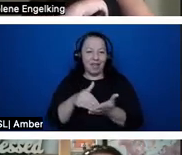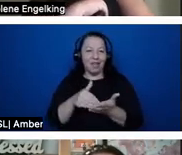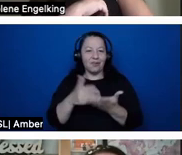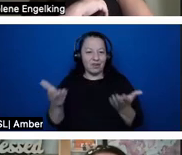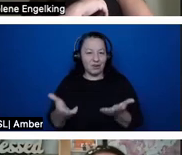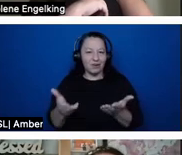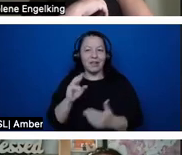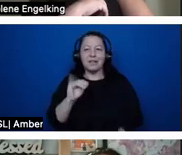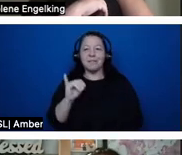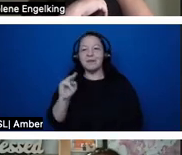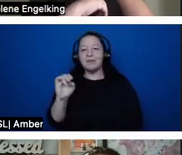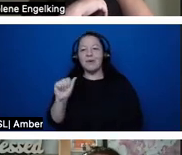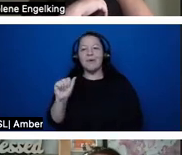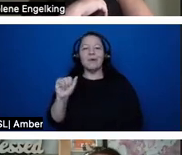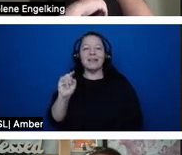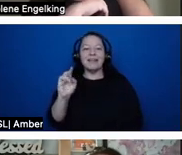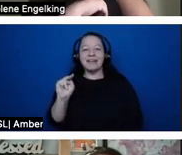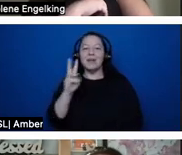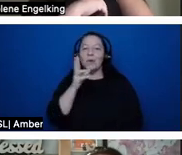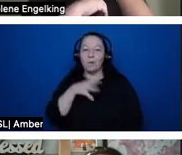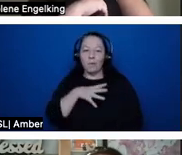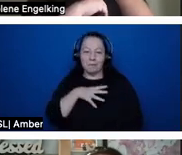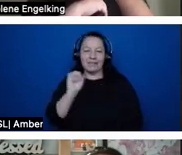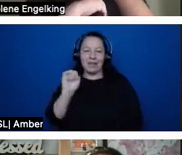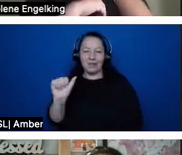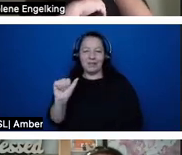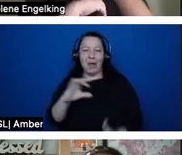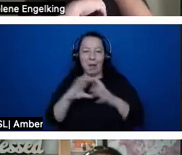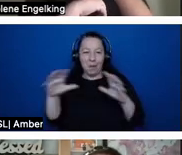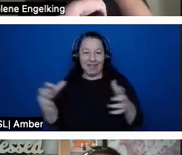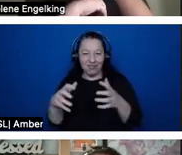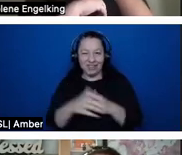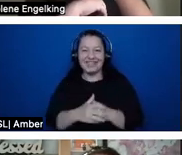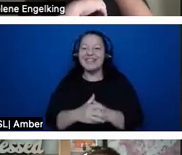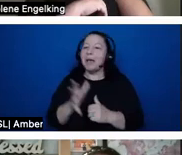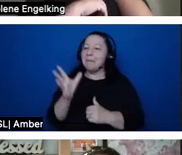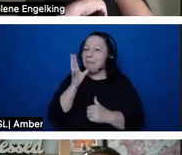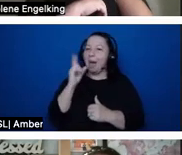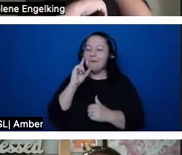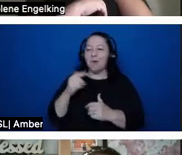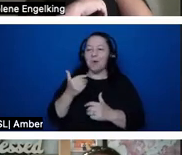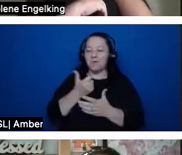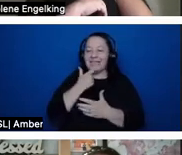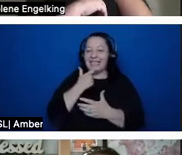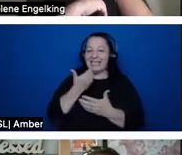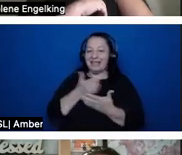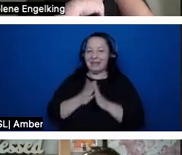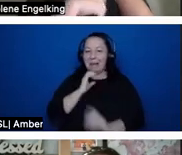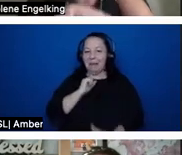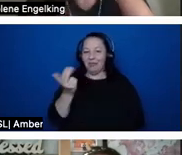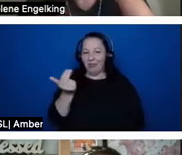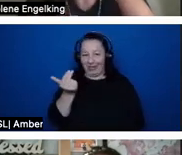Coalition. I am a mother of a brand new 13-year-old, so exploring teenage life.